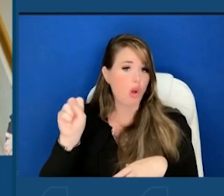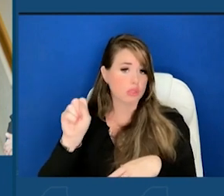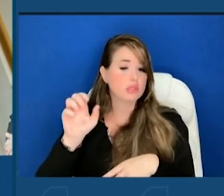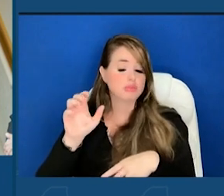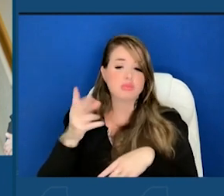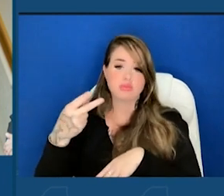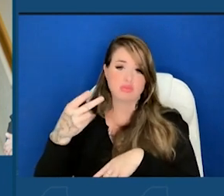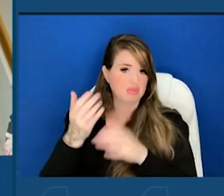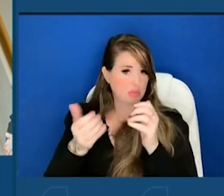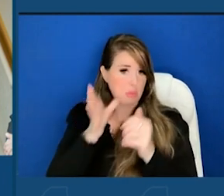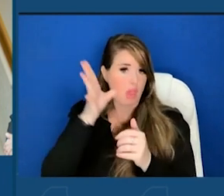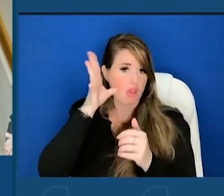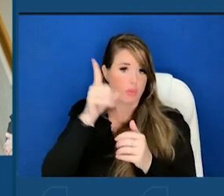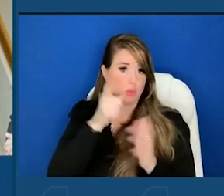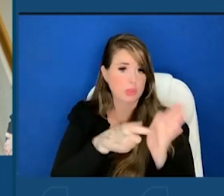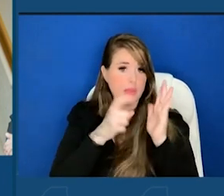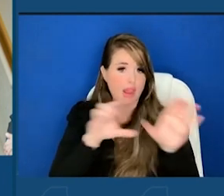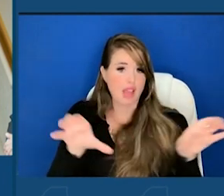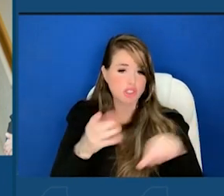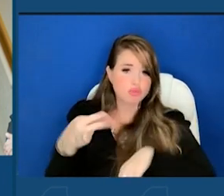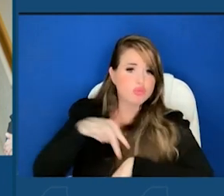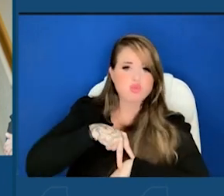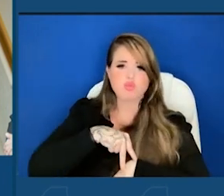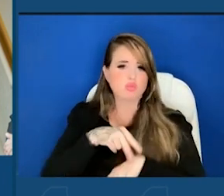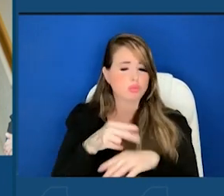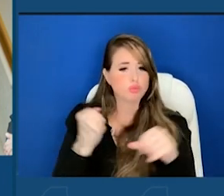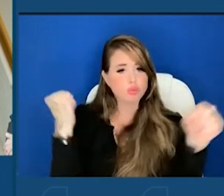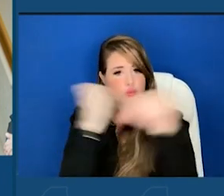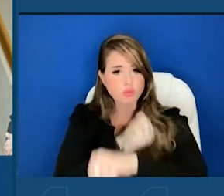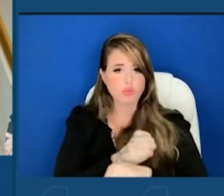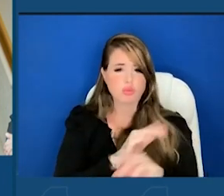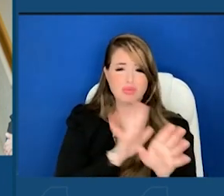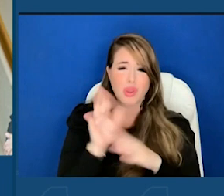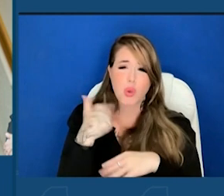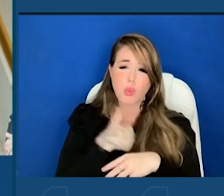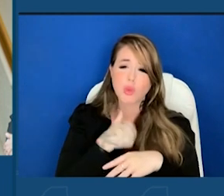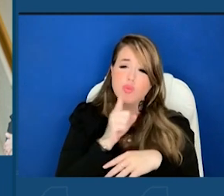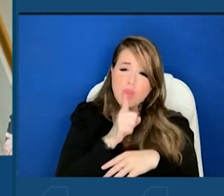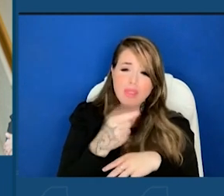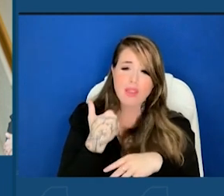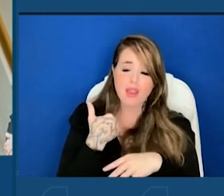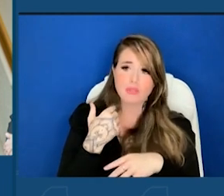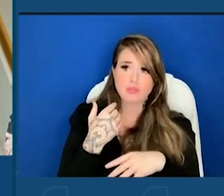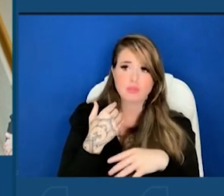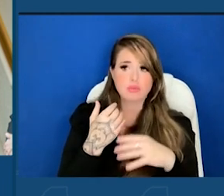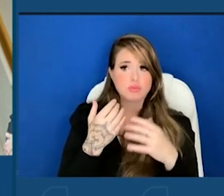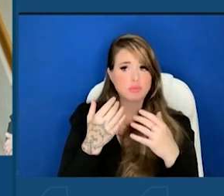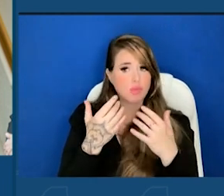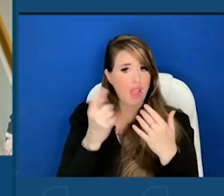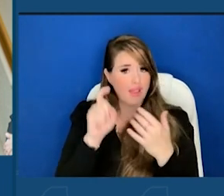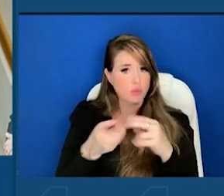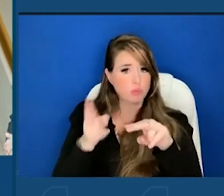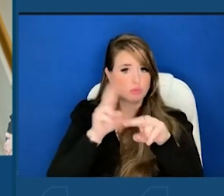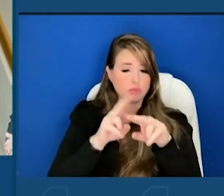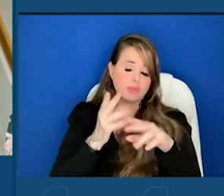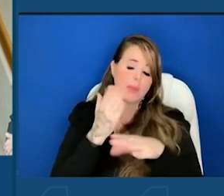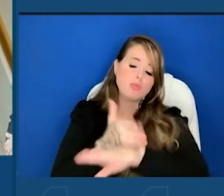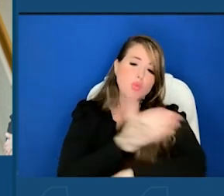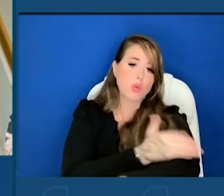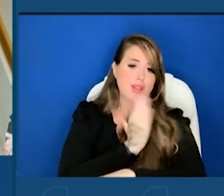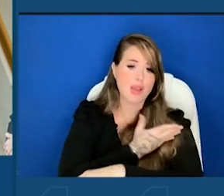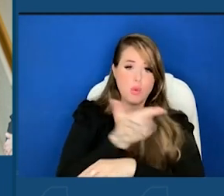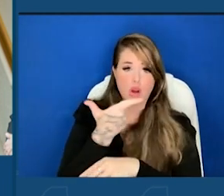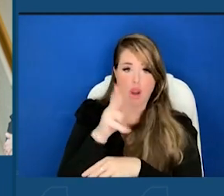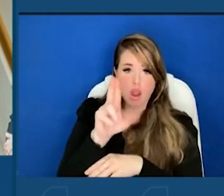Demand Action are really strong here as well. And so we knew we had to strengthen our gun laws. I thank the legislature for teaming up with us on